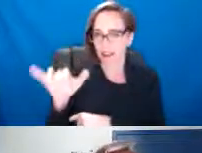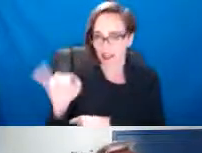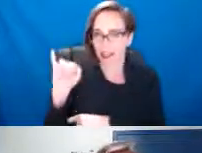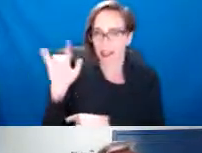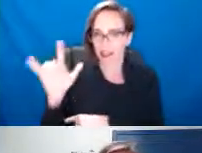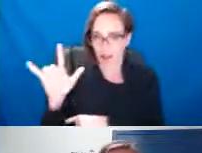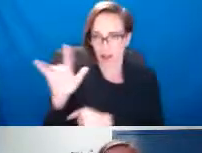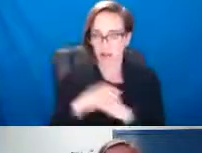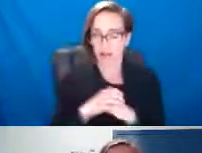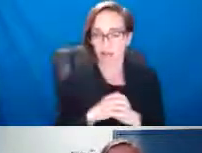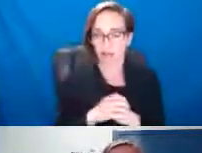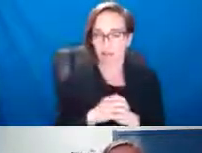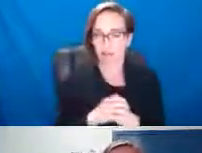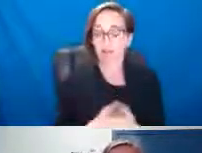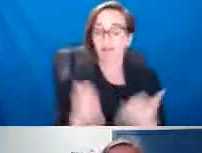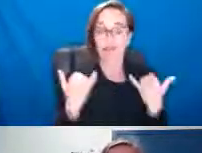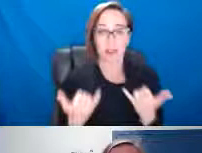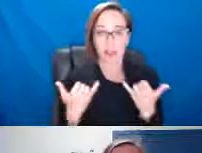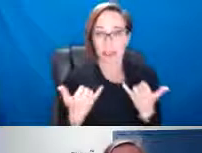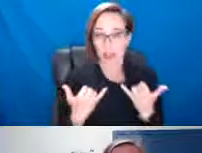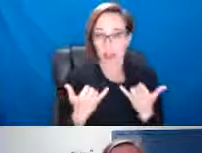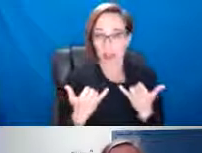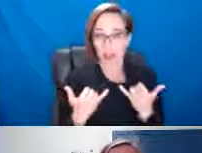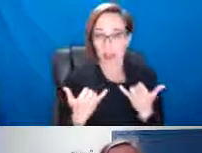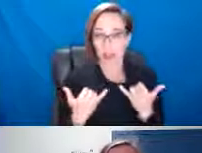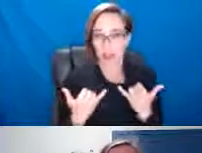Currently, I am in the